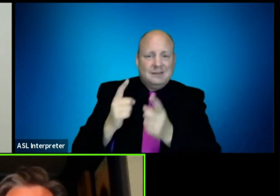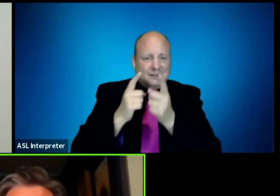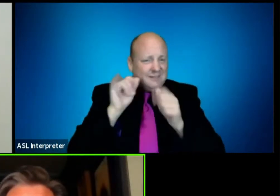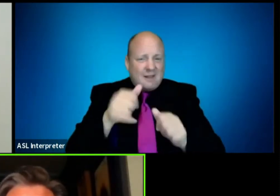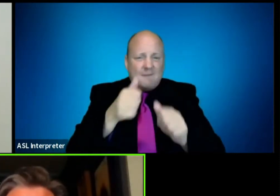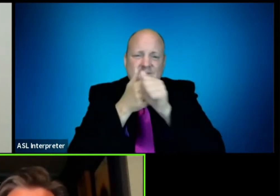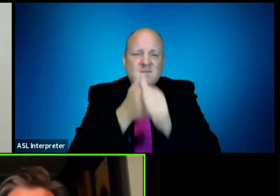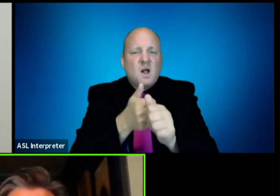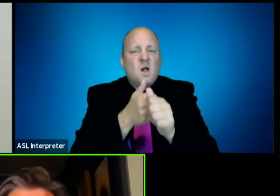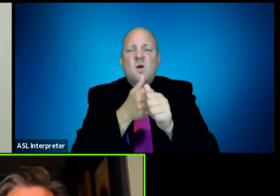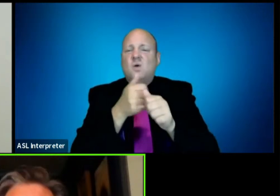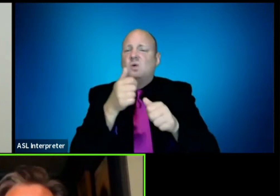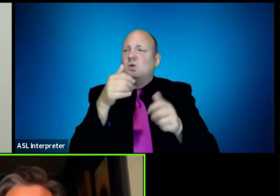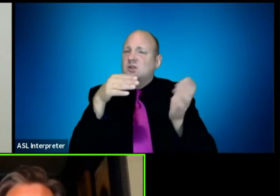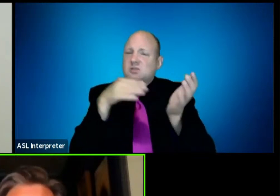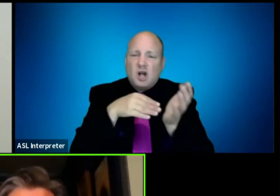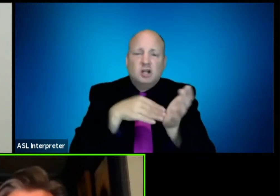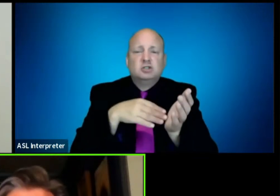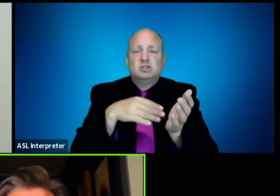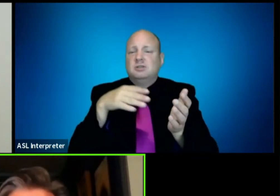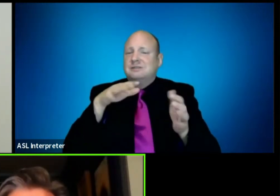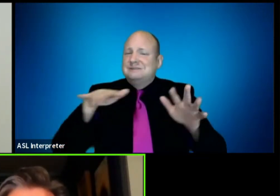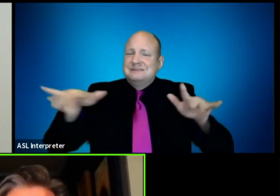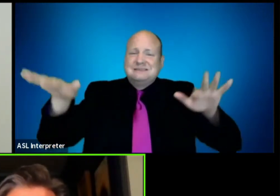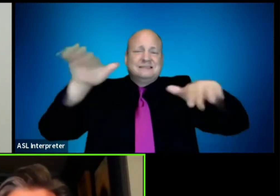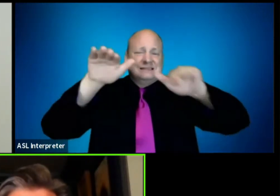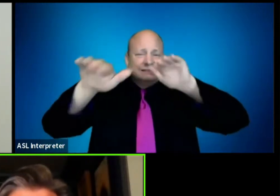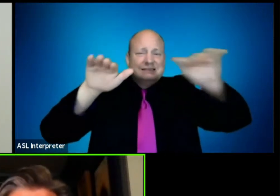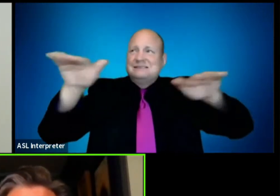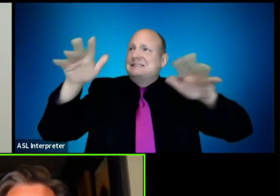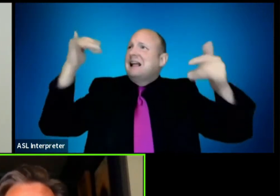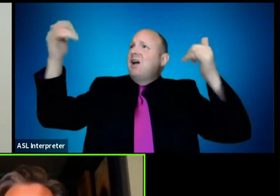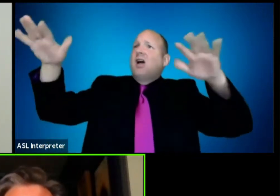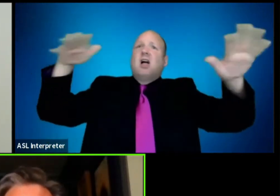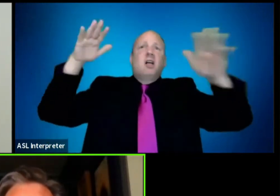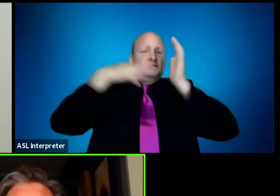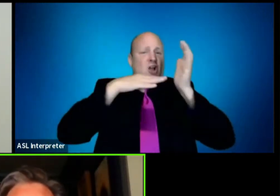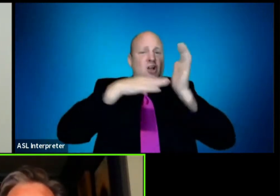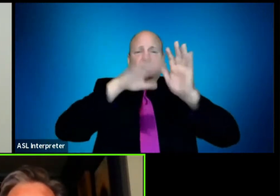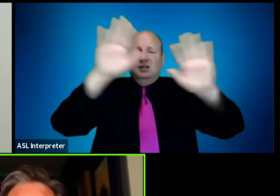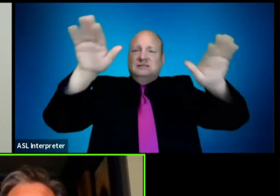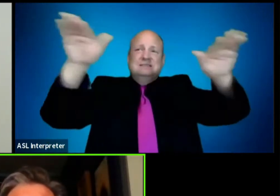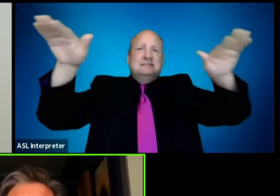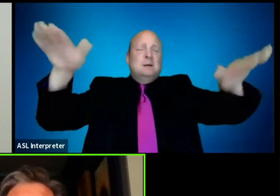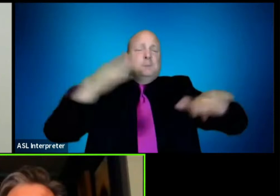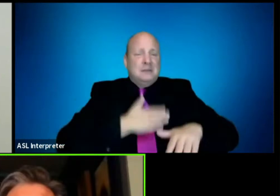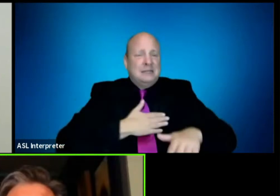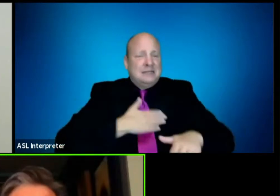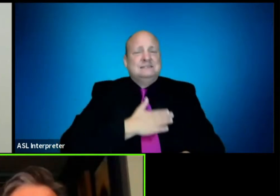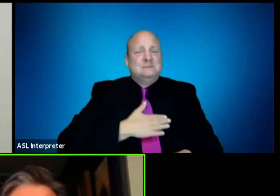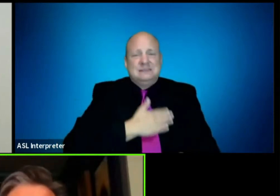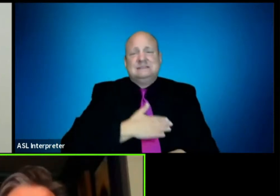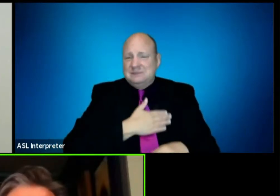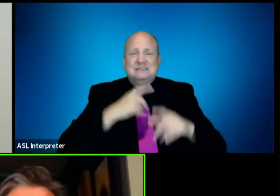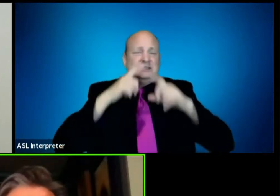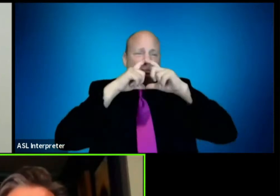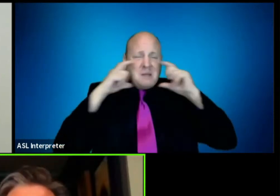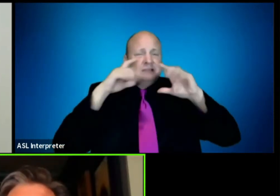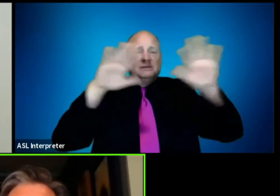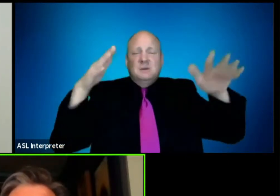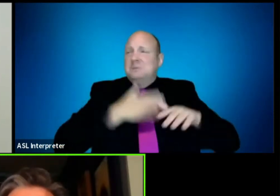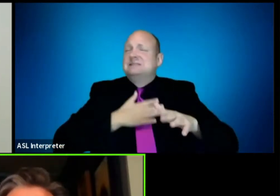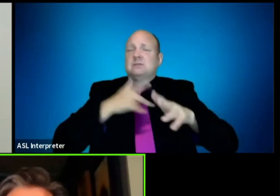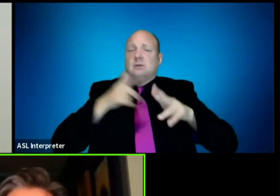they're in right now. My public health colleagues can get a little rest, and we can all move towards that sense of